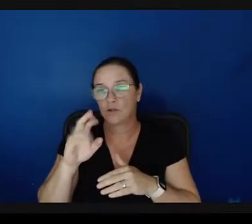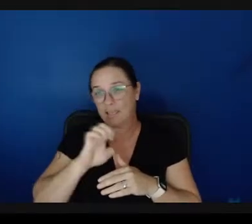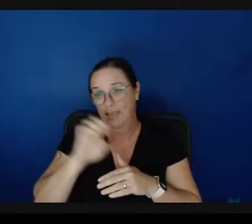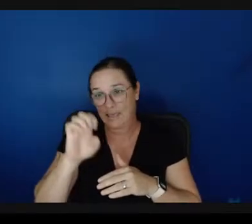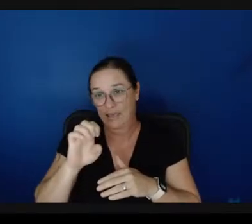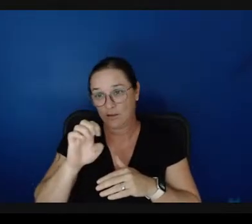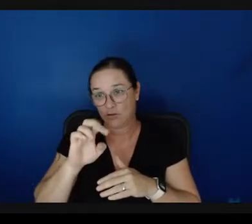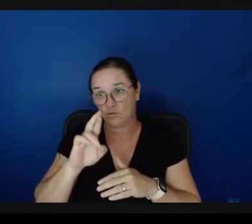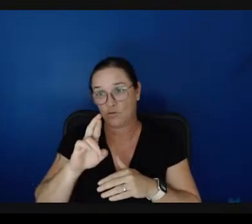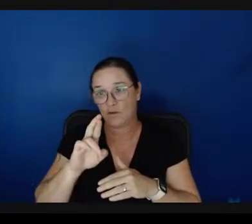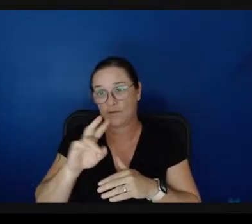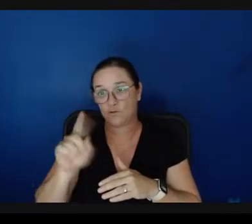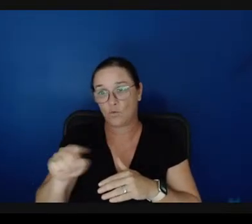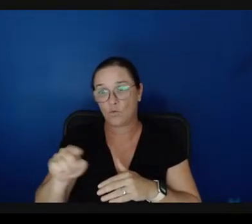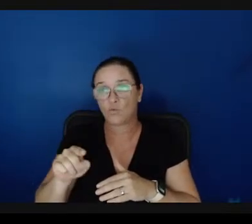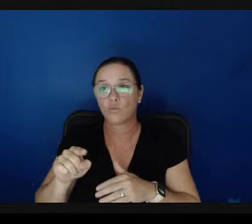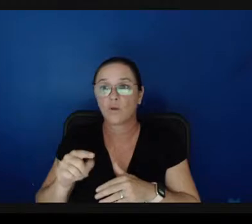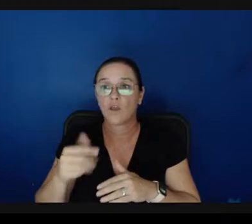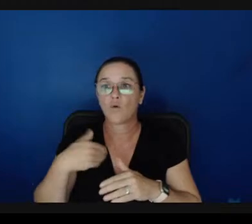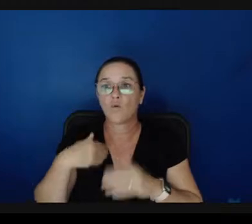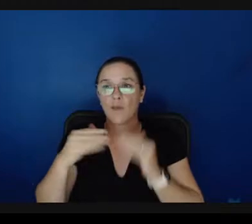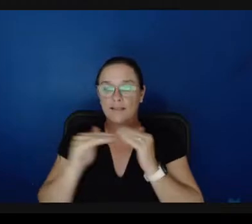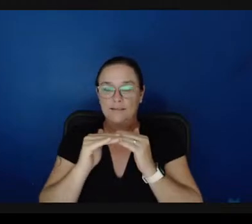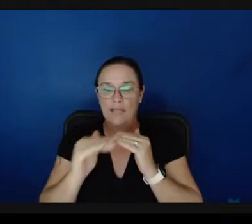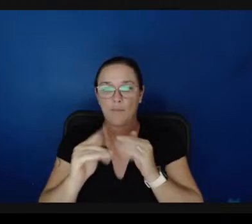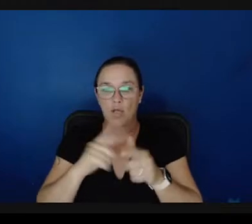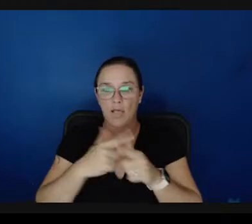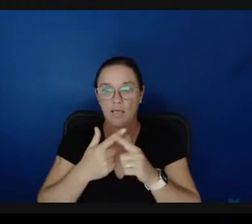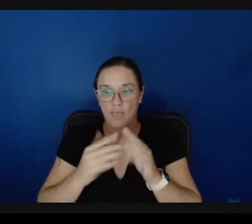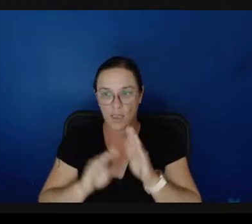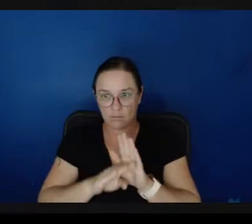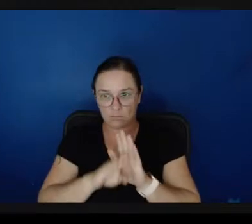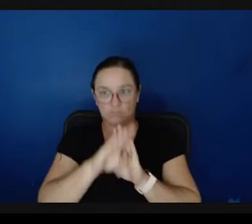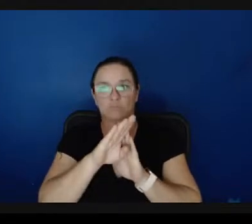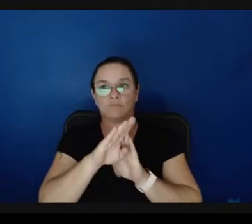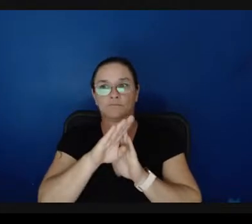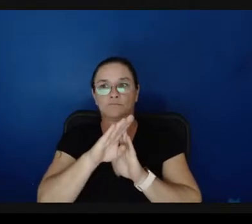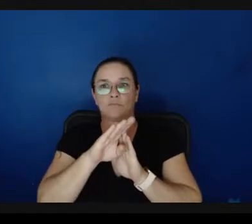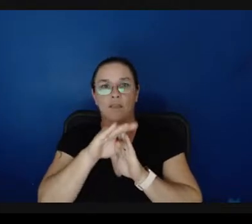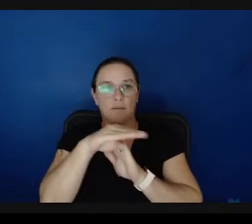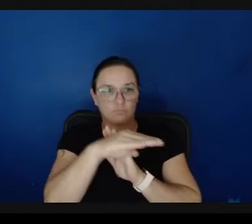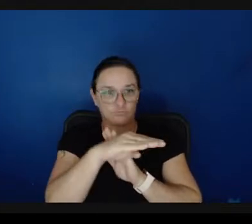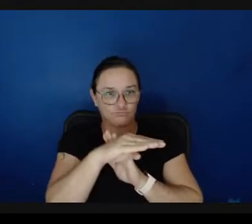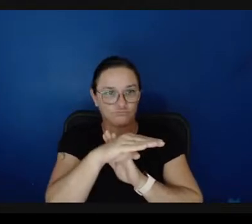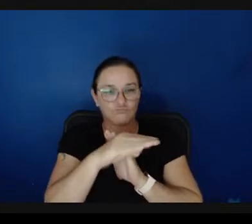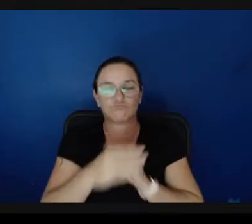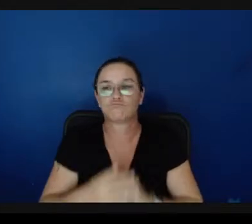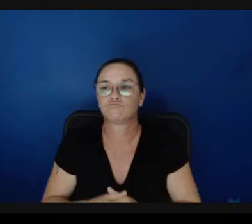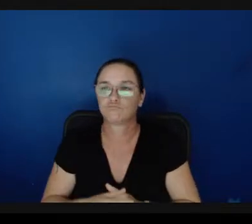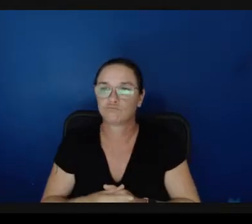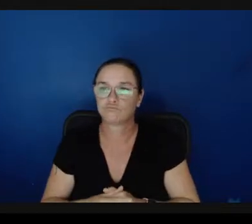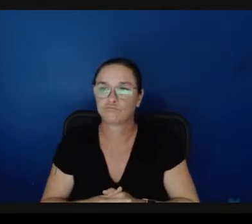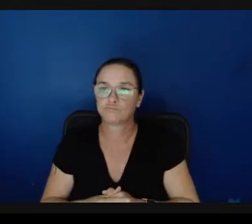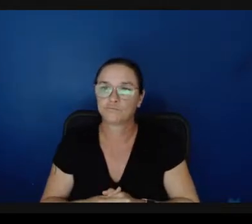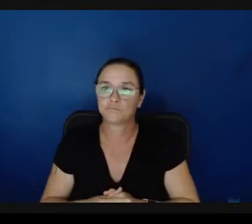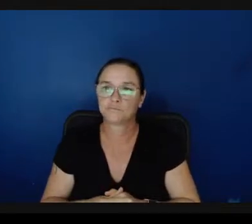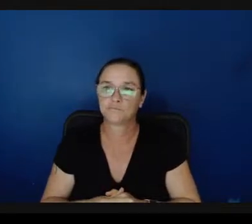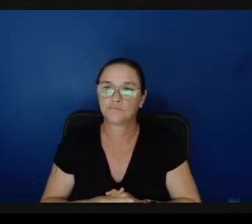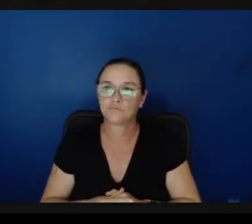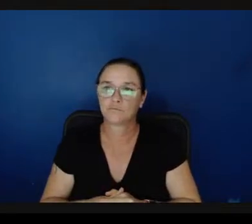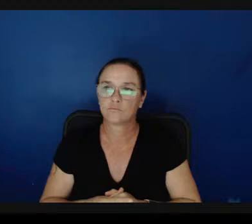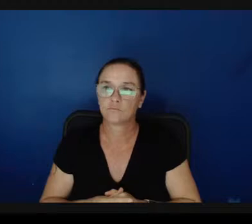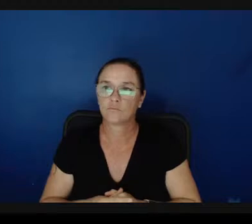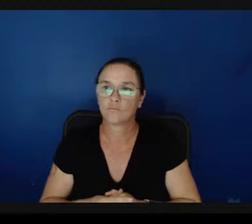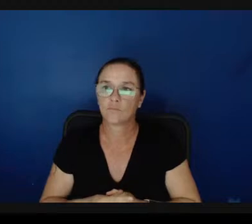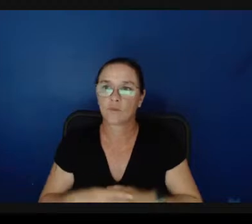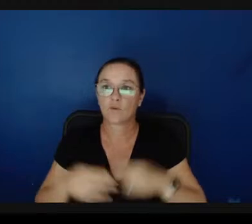a stable period followed by some inflation and then re-equilibration in the last couple of days here. So it was